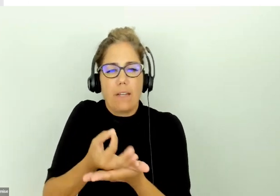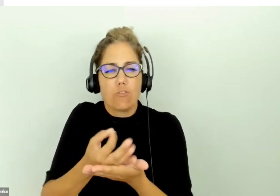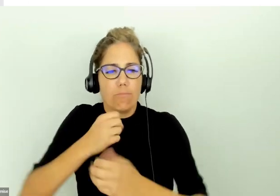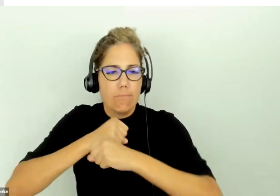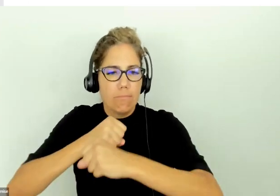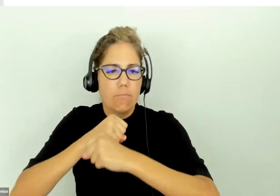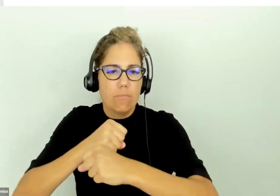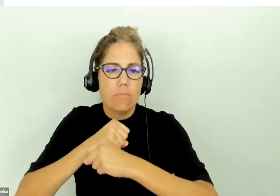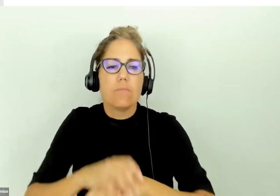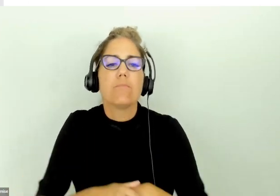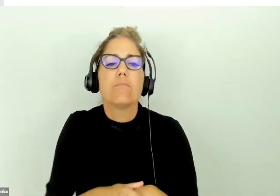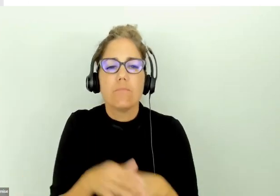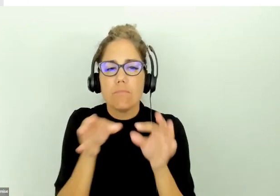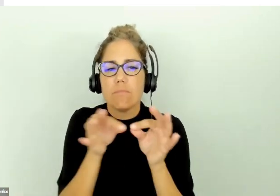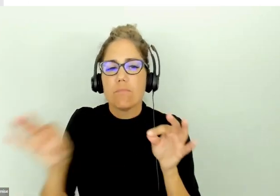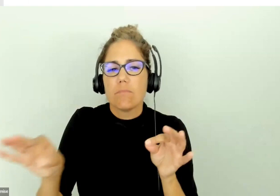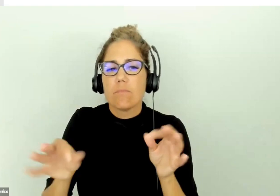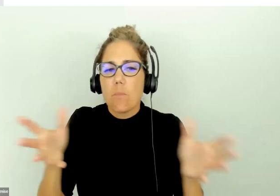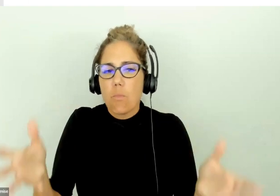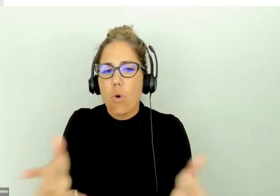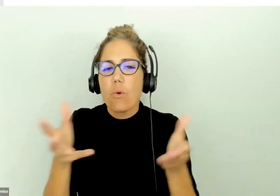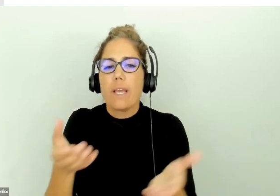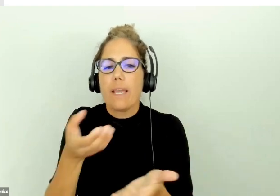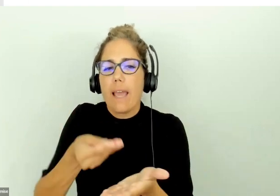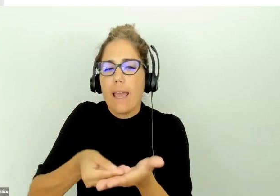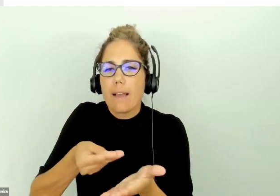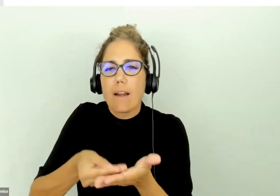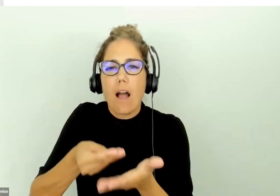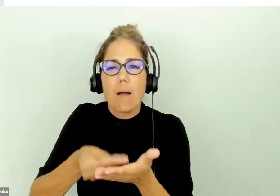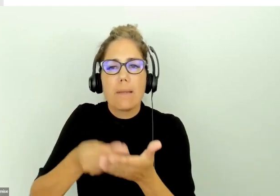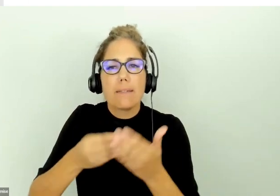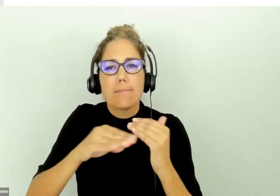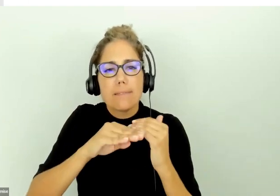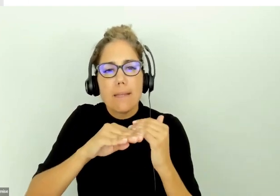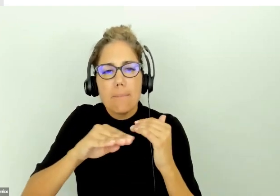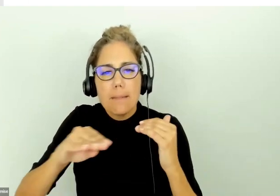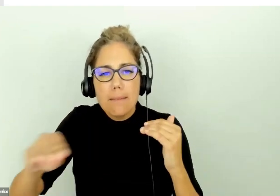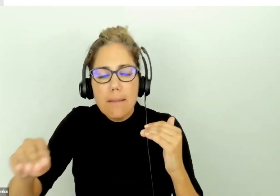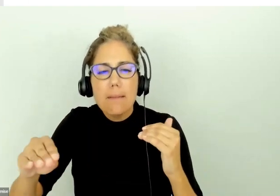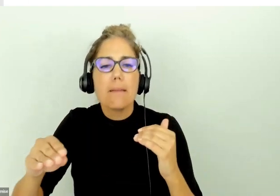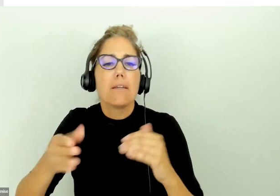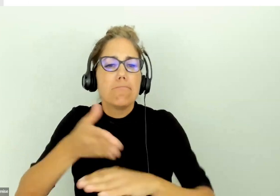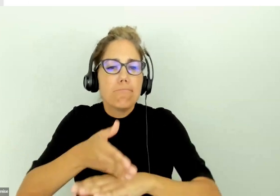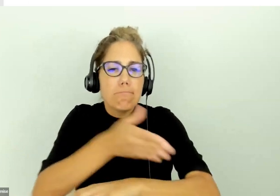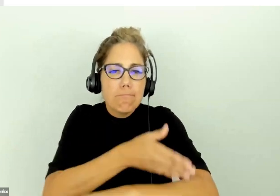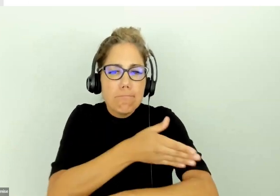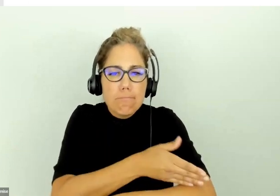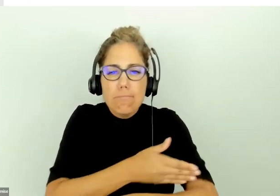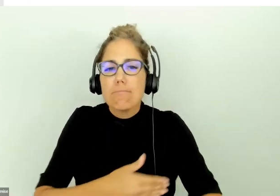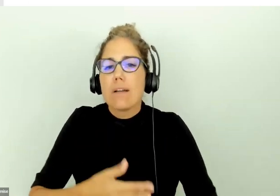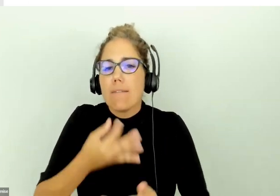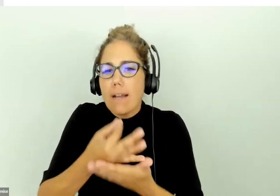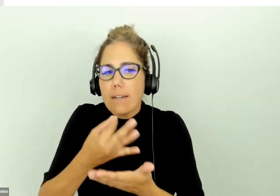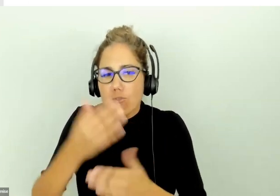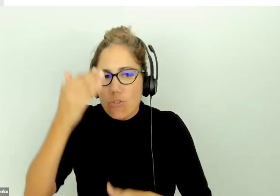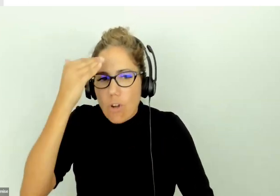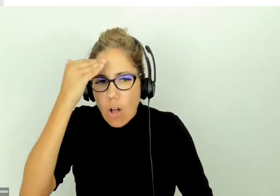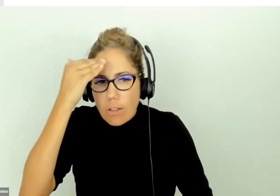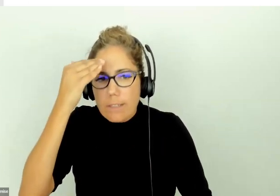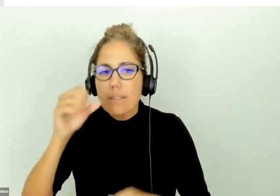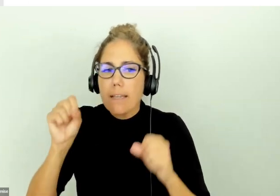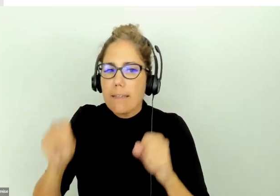is promoting economic stability for all older adults by building financial knowledge and streamlining access to benefits